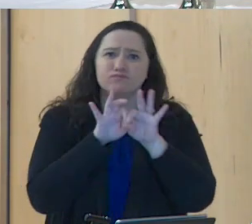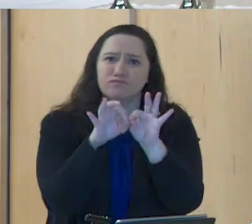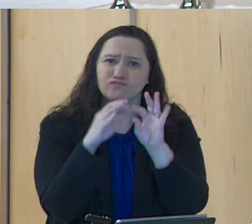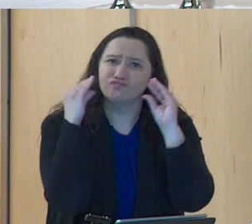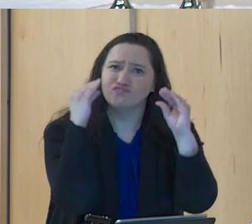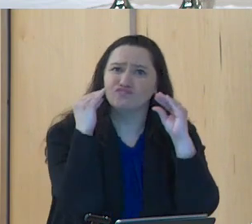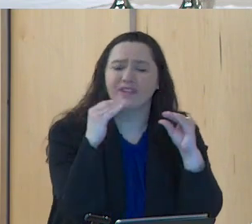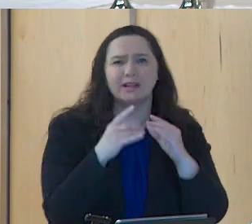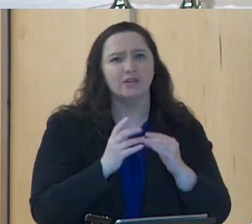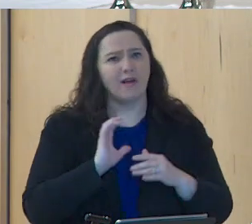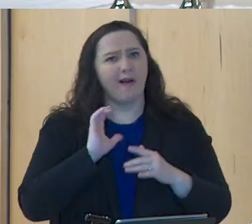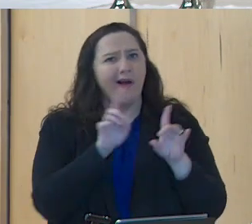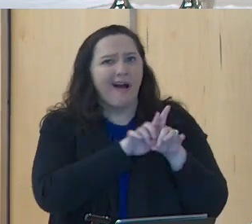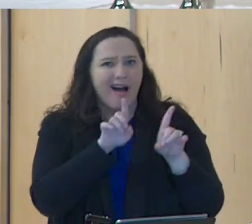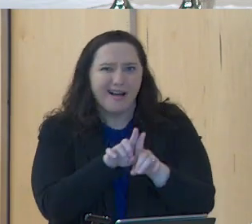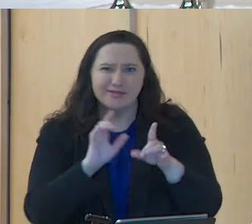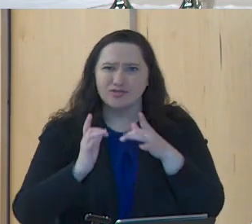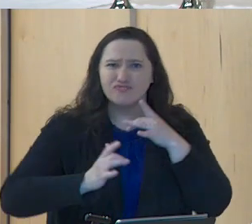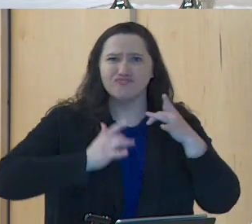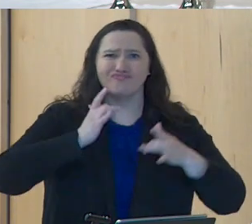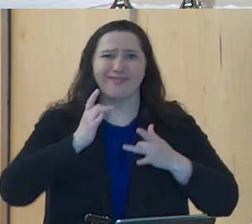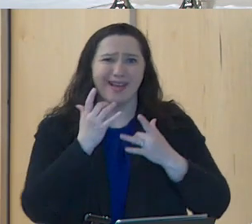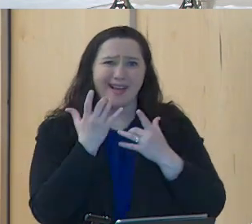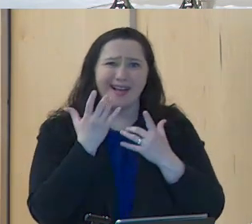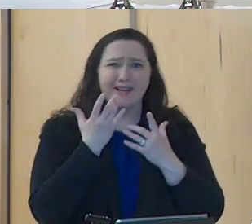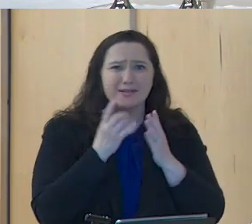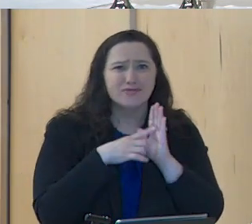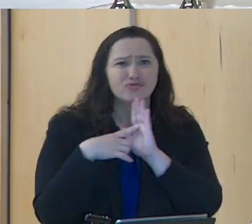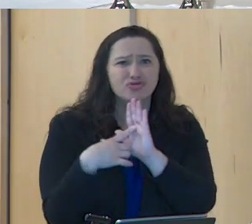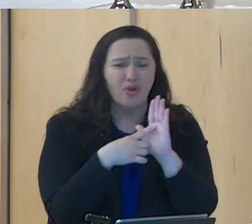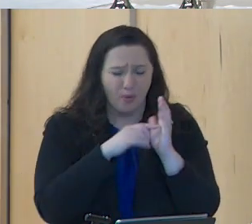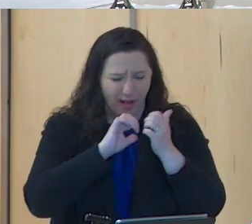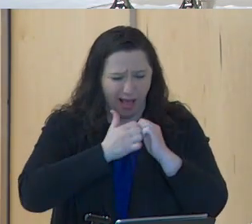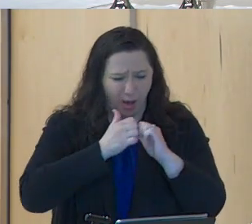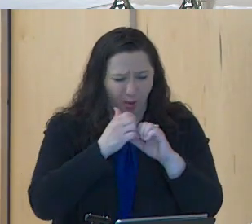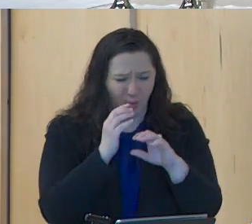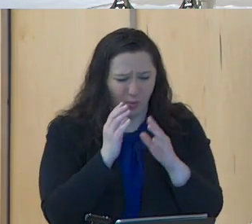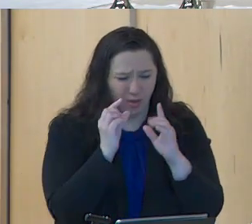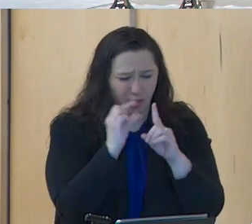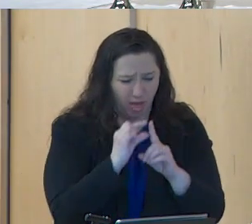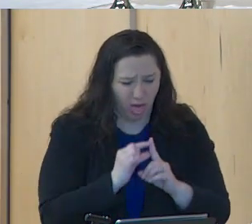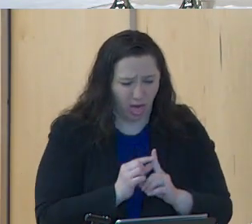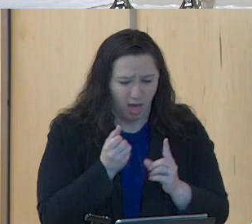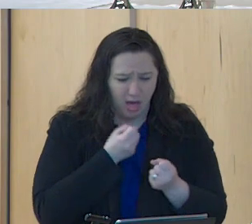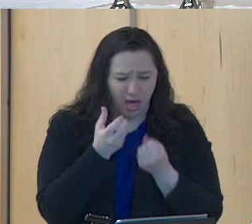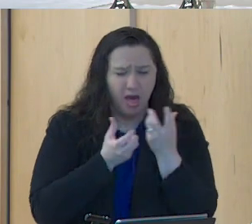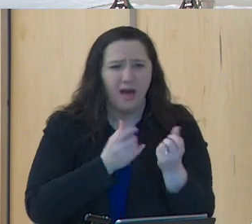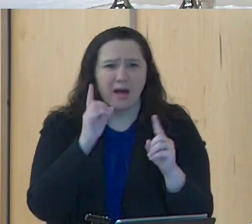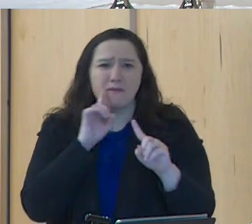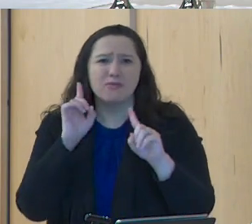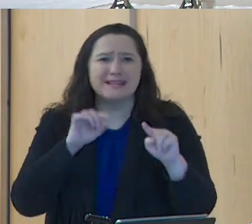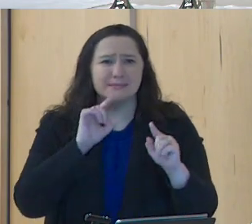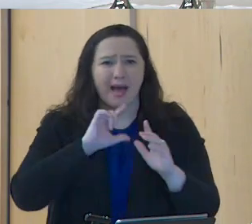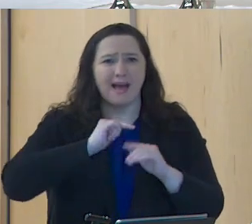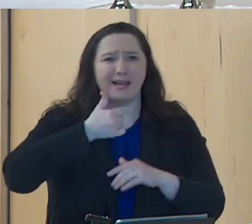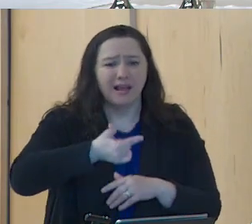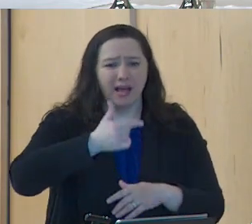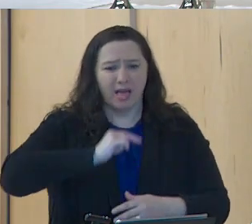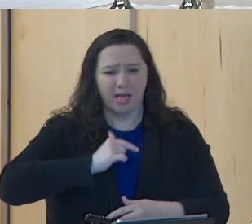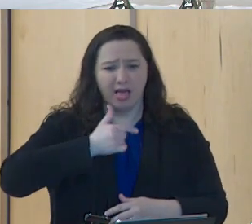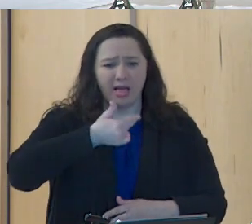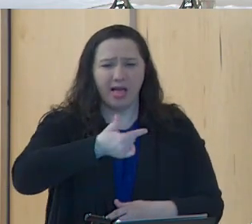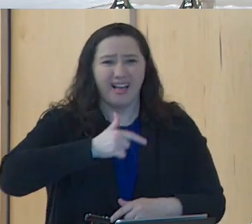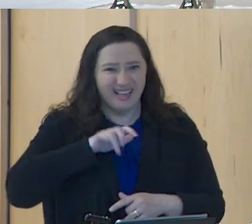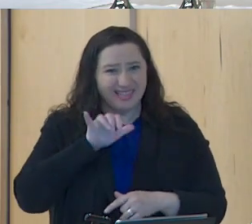them follow along as we sing the songs of the liturgy and respond to the verses the pastors